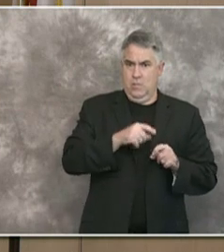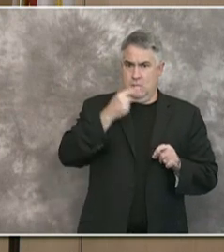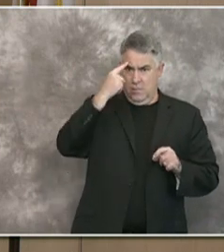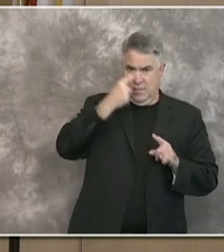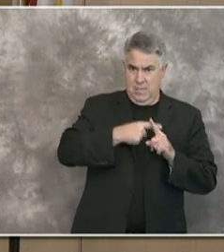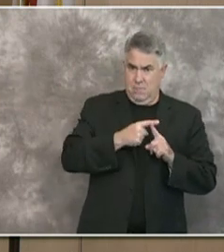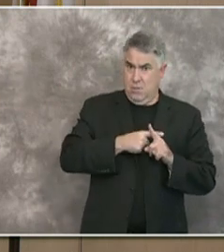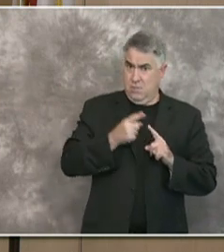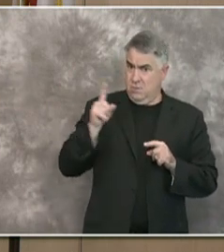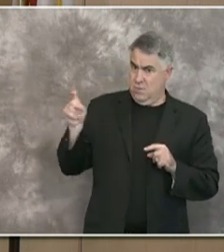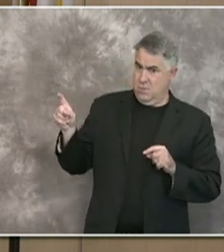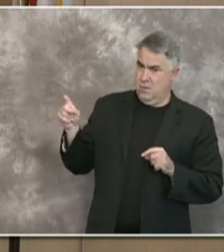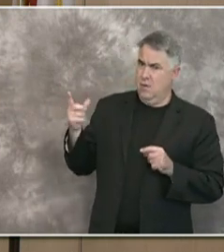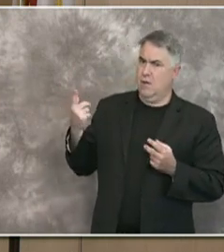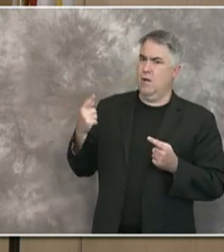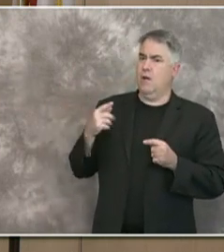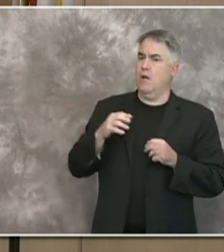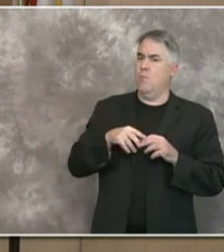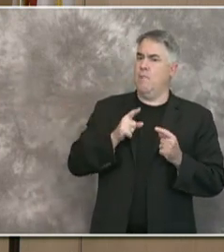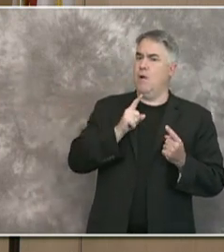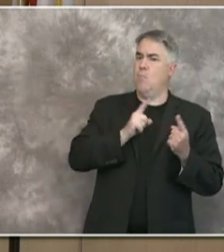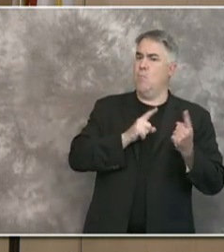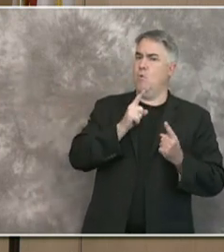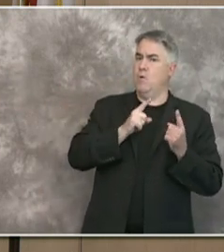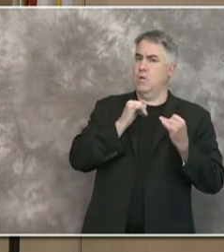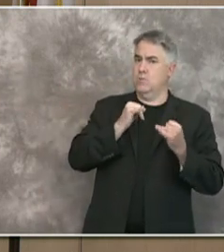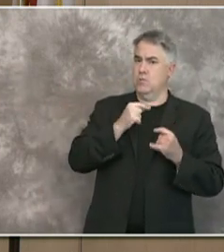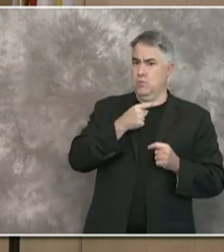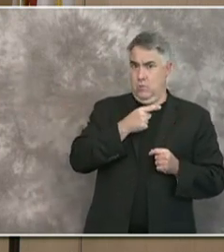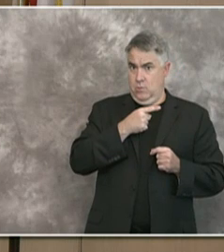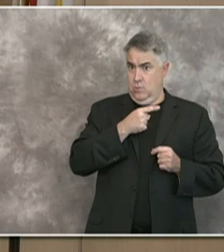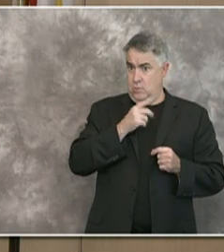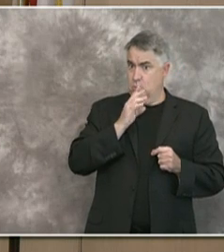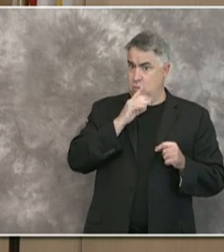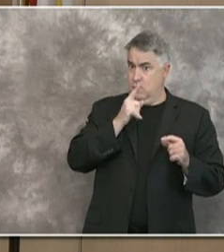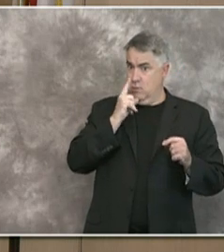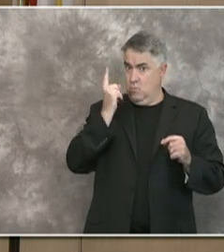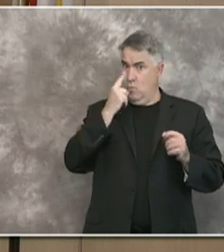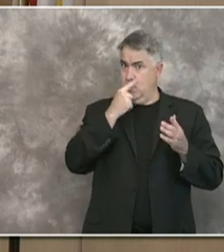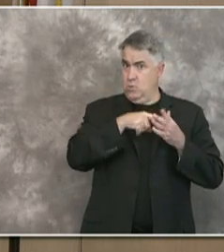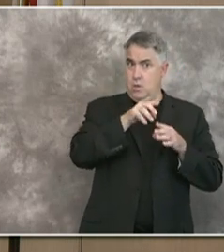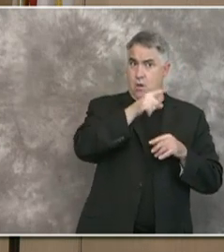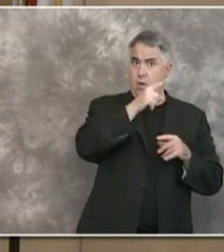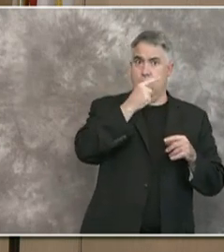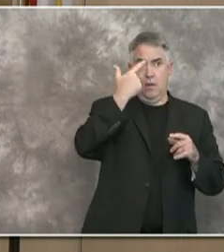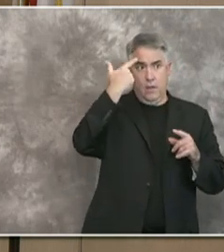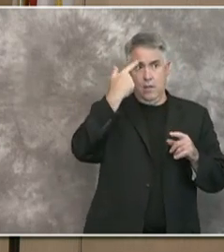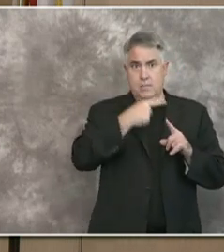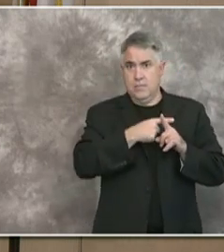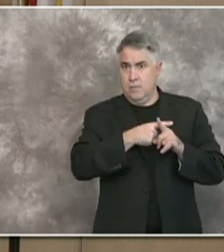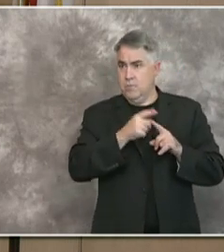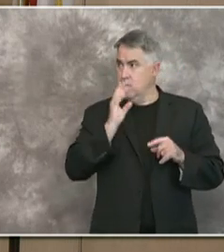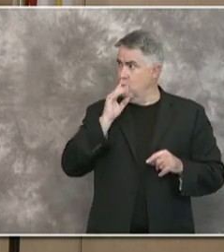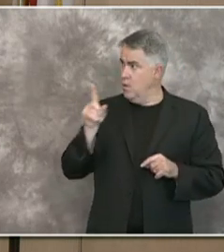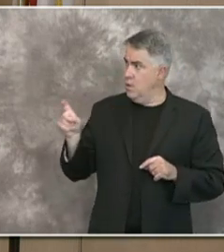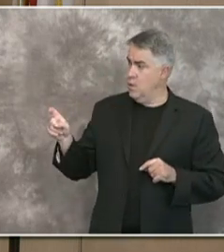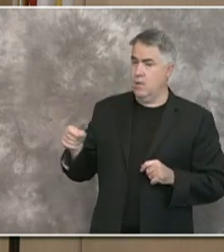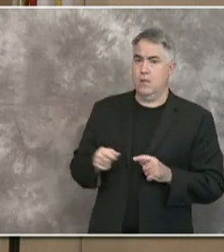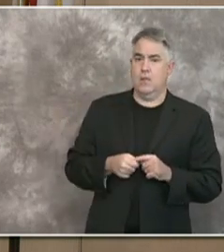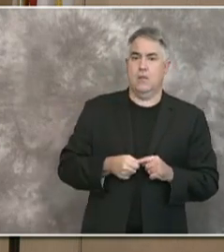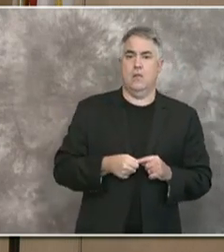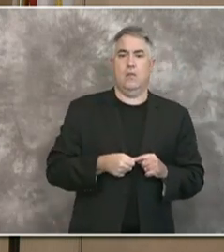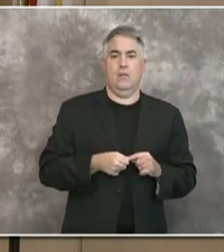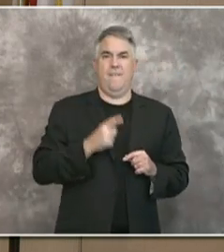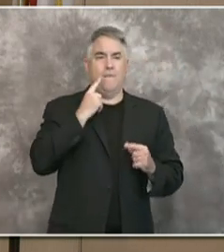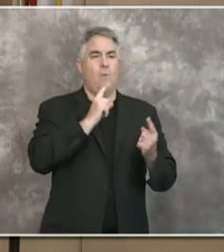clients. Does their employer perhaps need to check their temperatures? Well, we actually did set up that requirement for